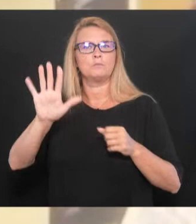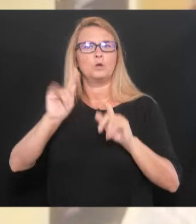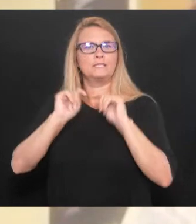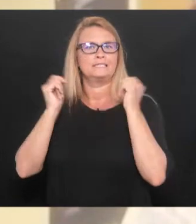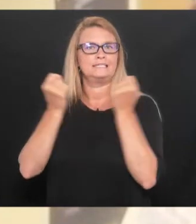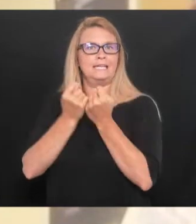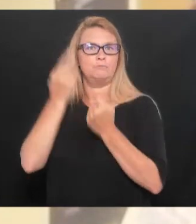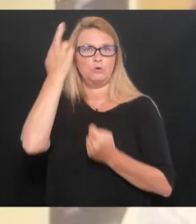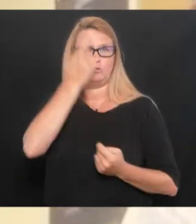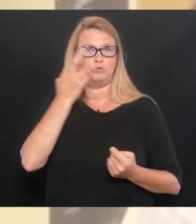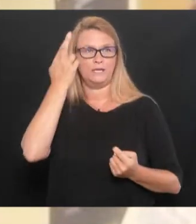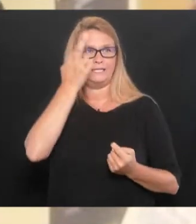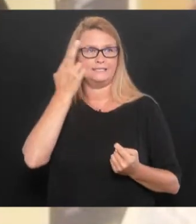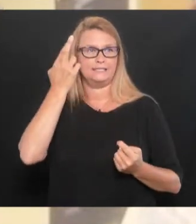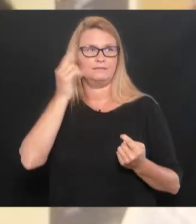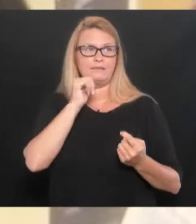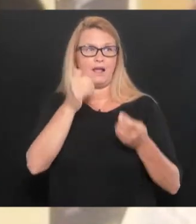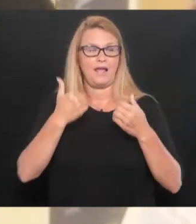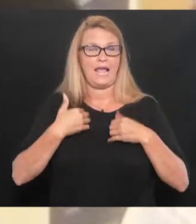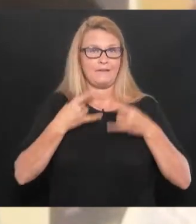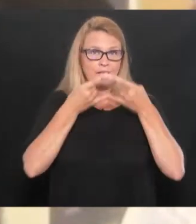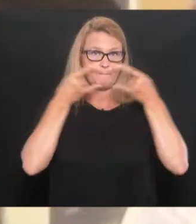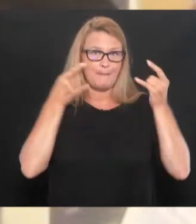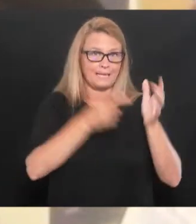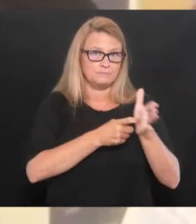not going through with this in this moment. Thank you.